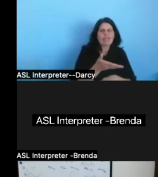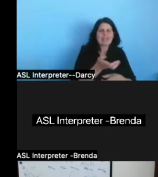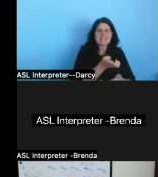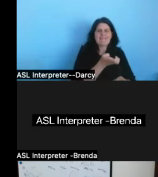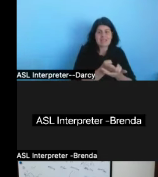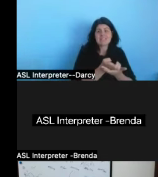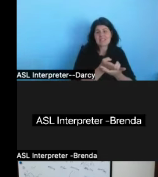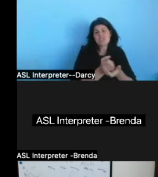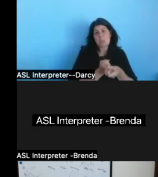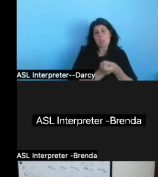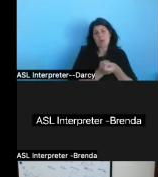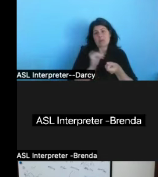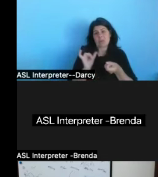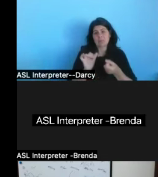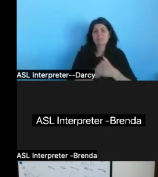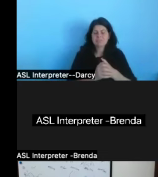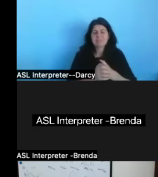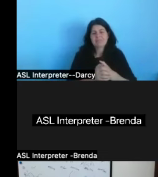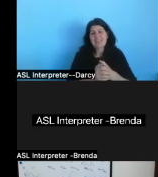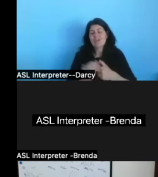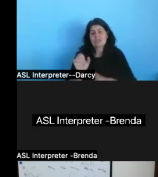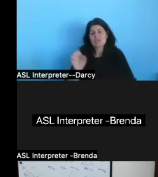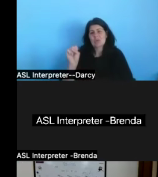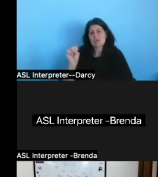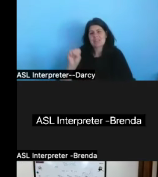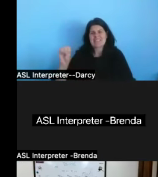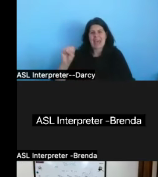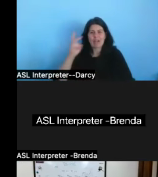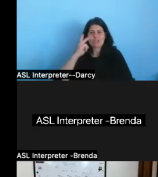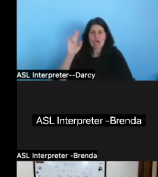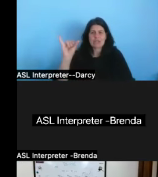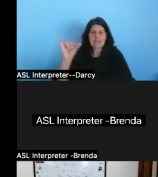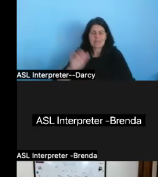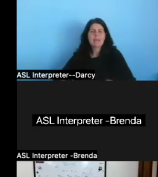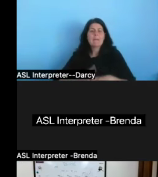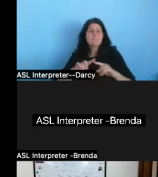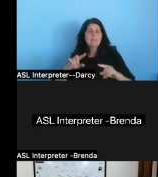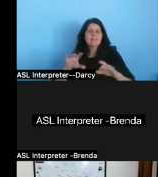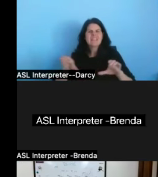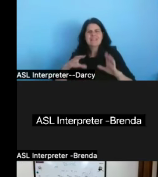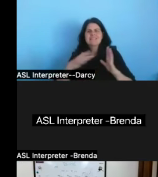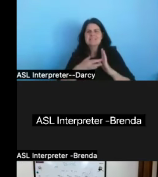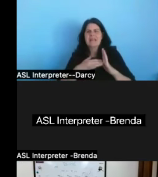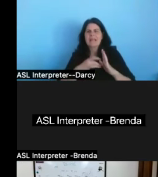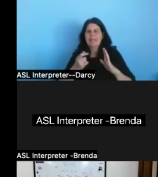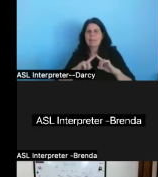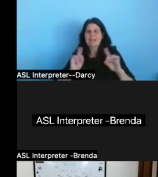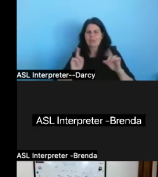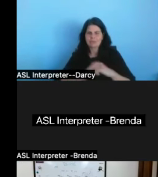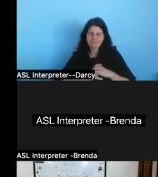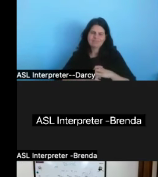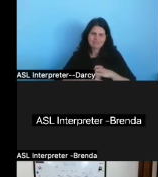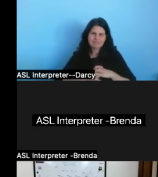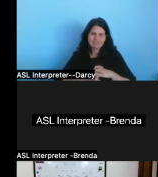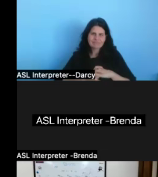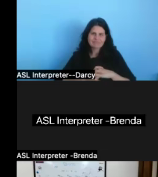well. And that's what they saw in Seattle. They also did a study, though, a little bit different. So that's,